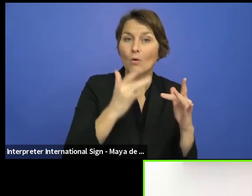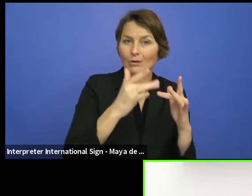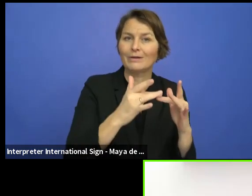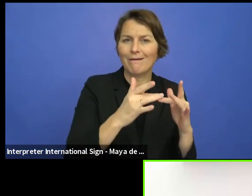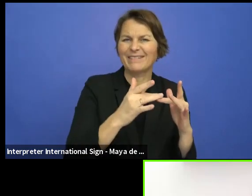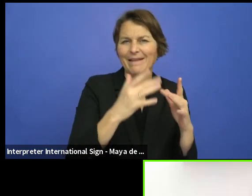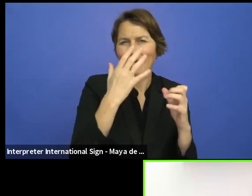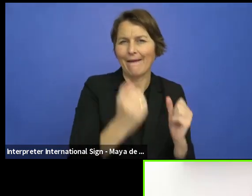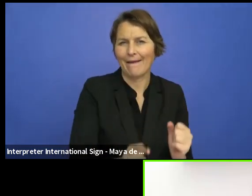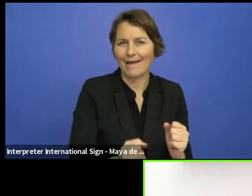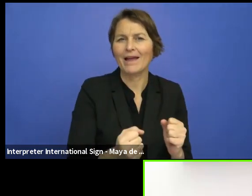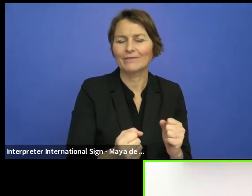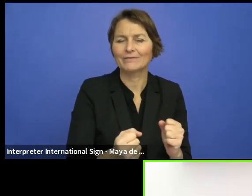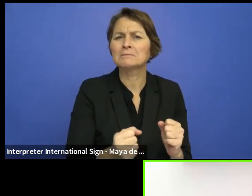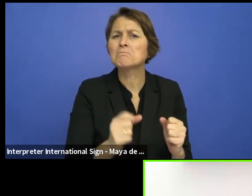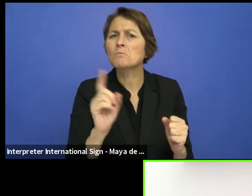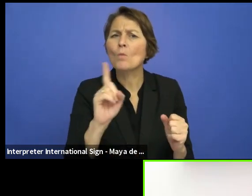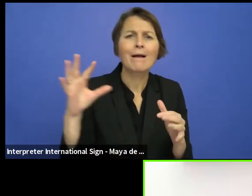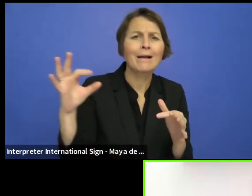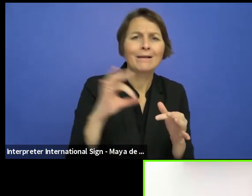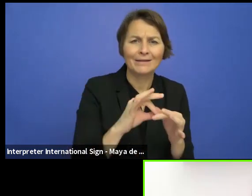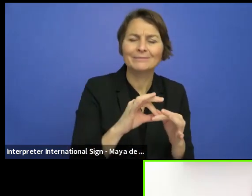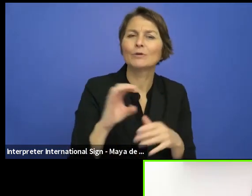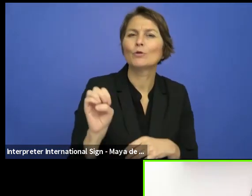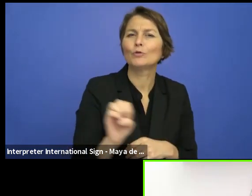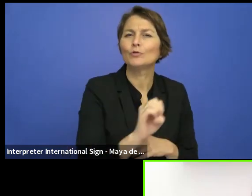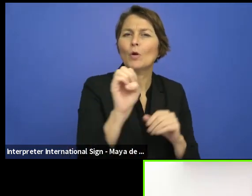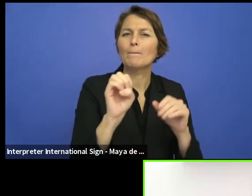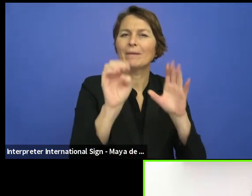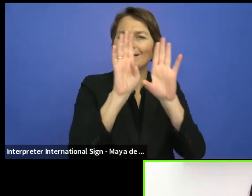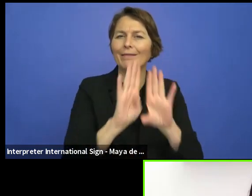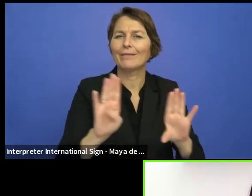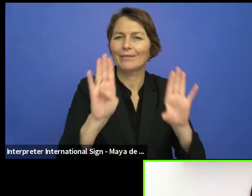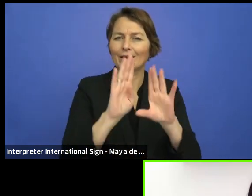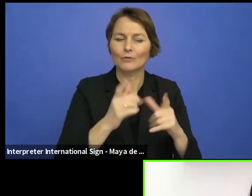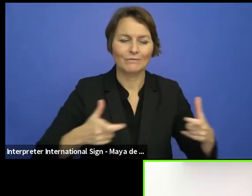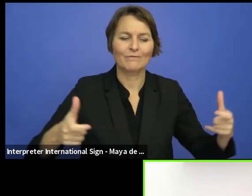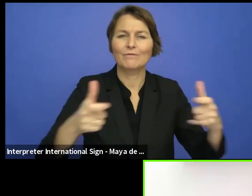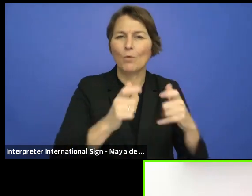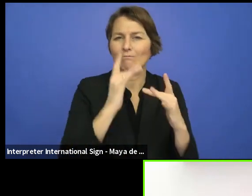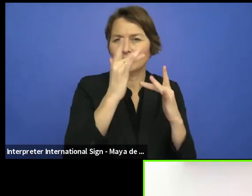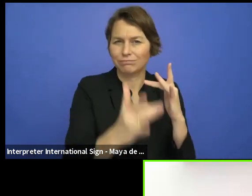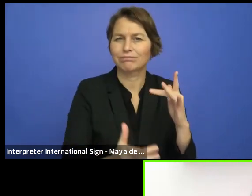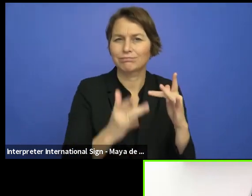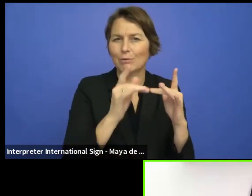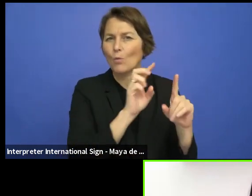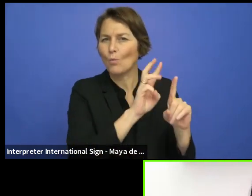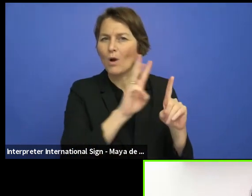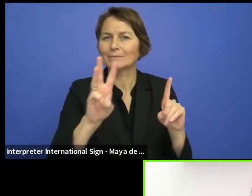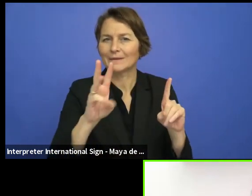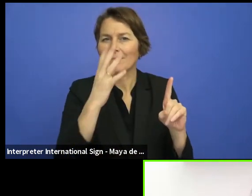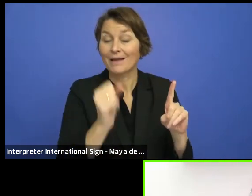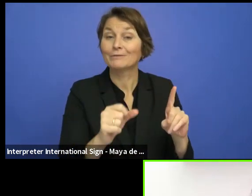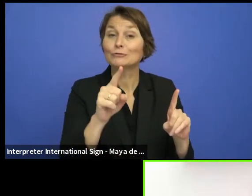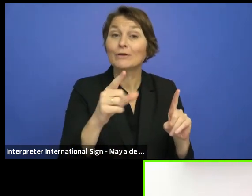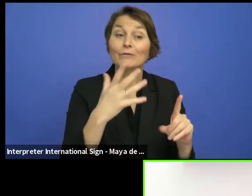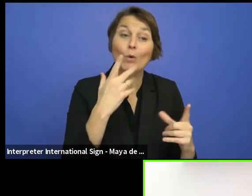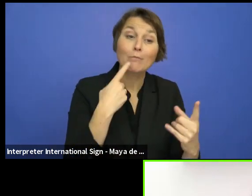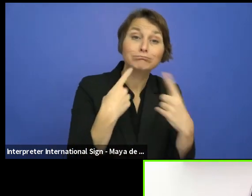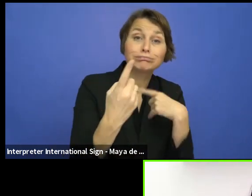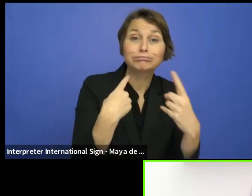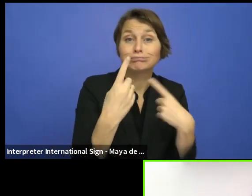www.fast4w.art can be found on the European Theatre Forum's website. Please continue to use the forum platform